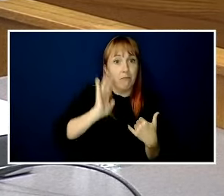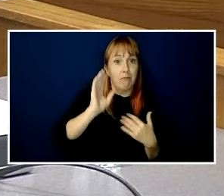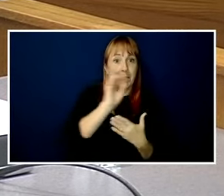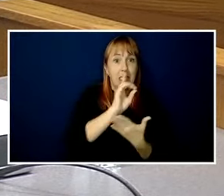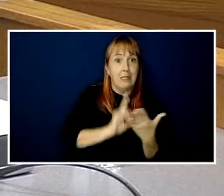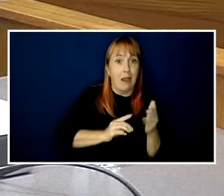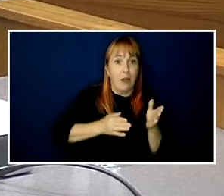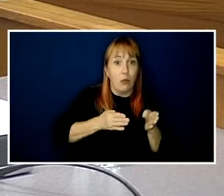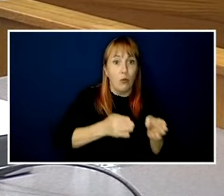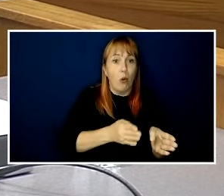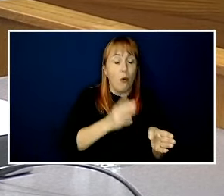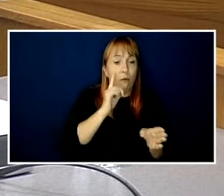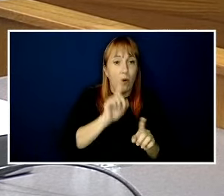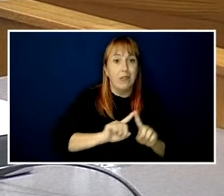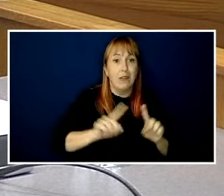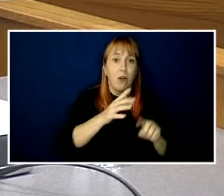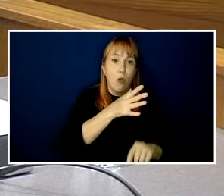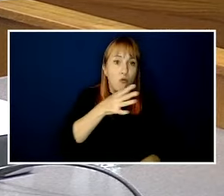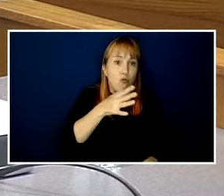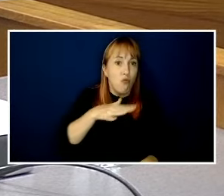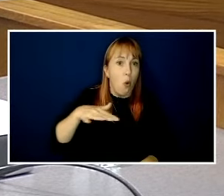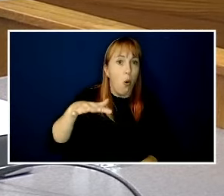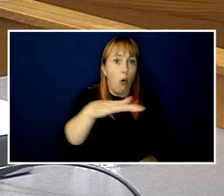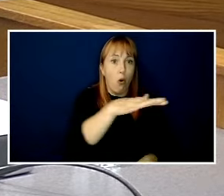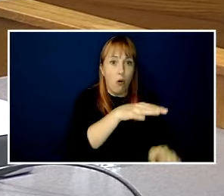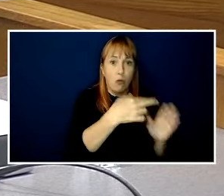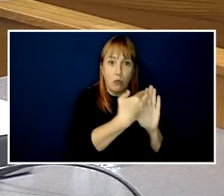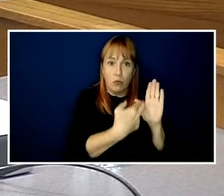to very rural standards.